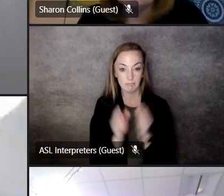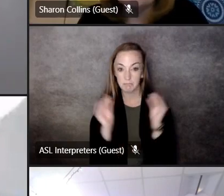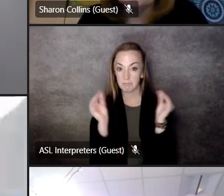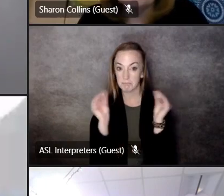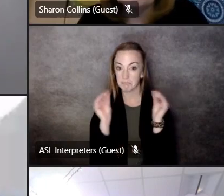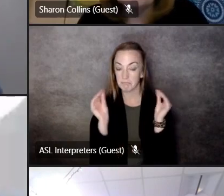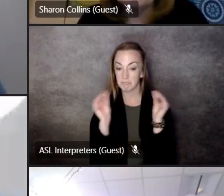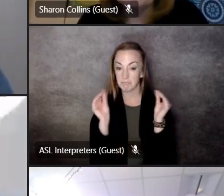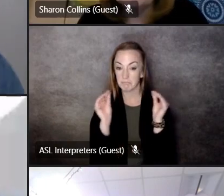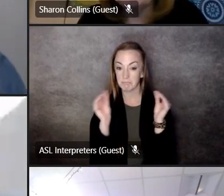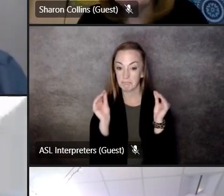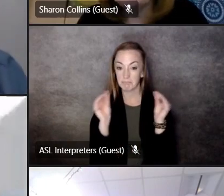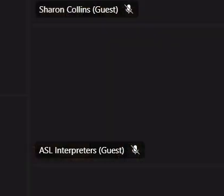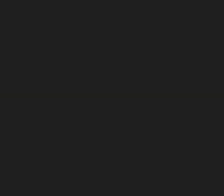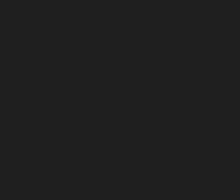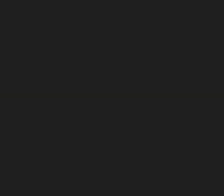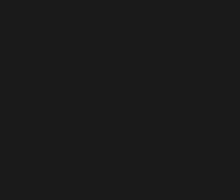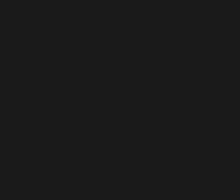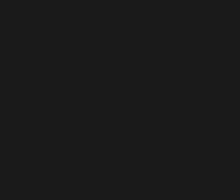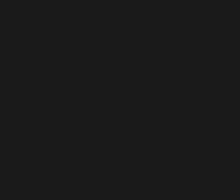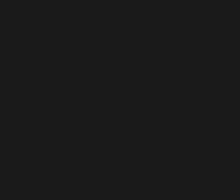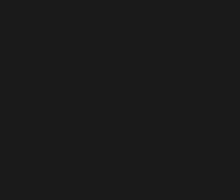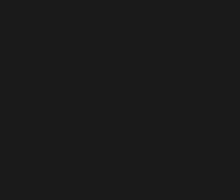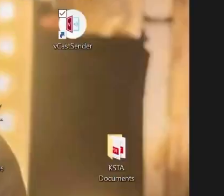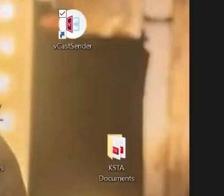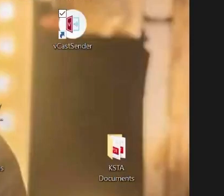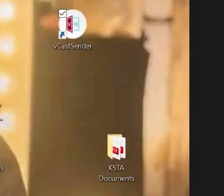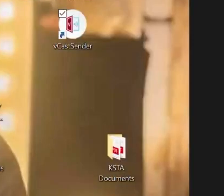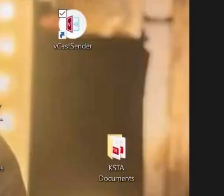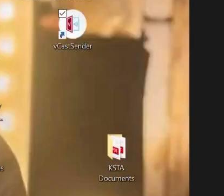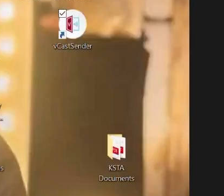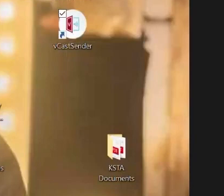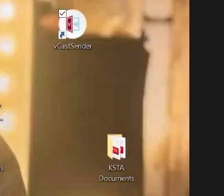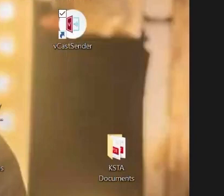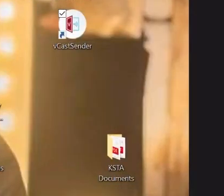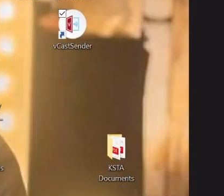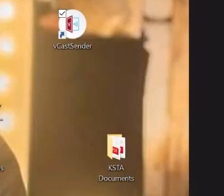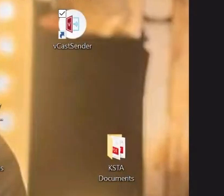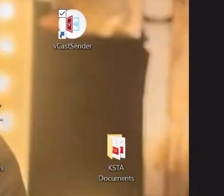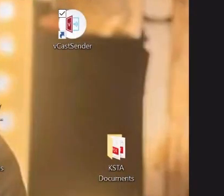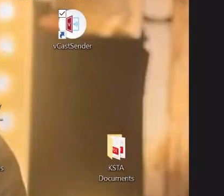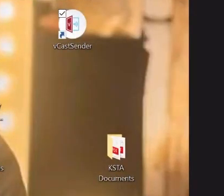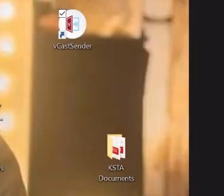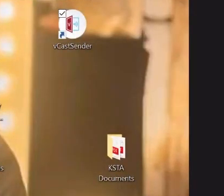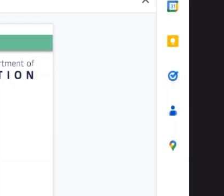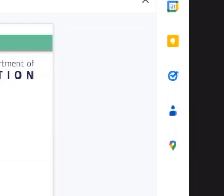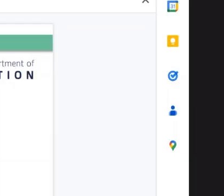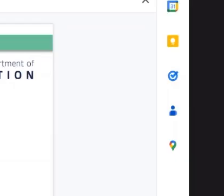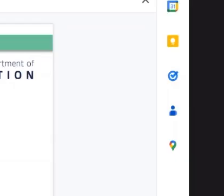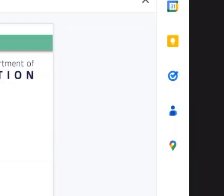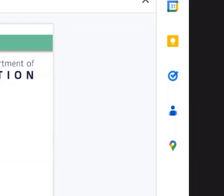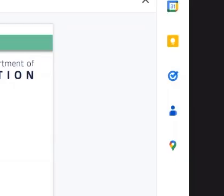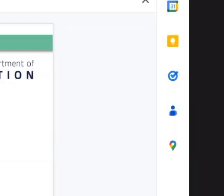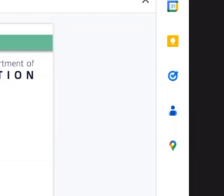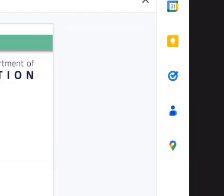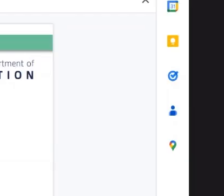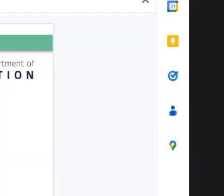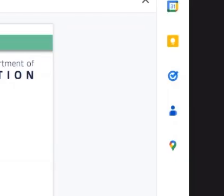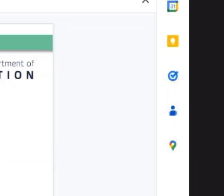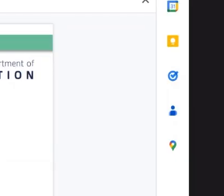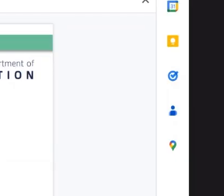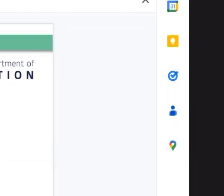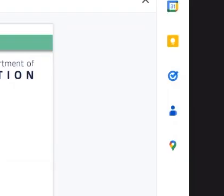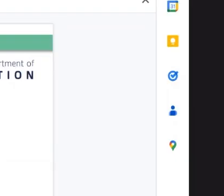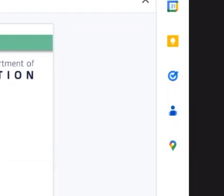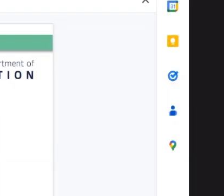Okay, so just a I couple just of wanted things. to, Go ahead. I'm sorry, excuse me. No, I you're just wanted to interject and make sure that I had all